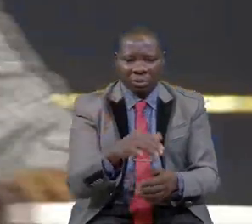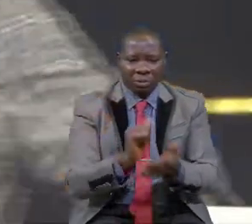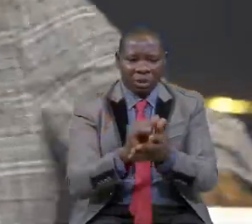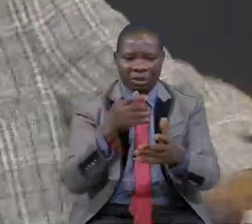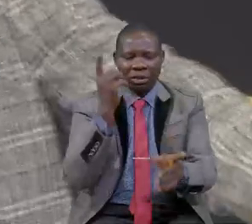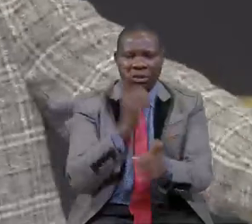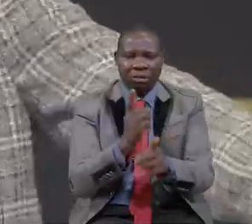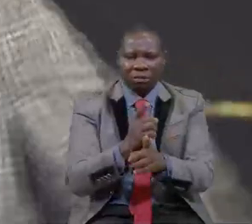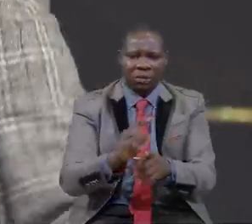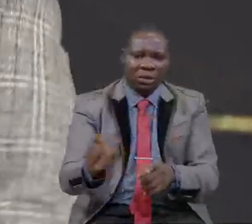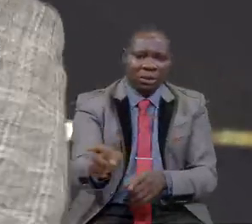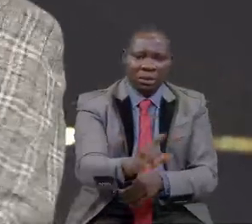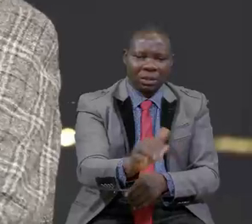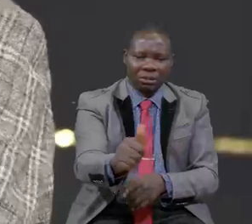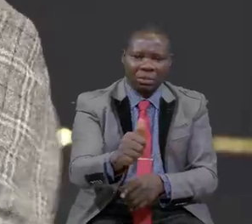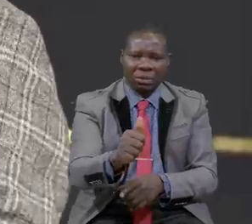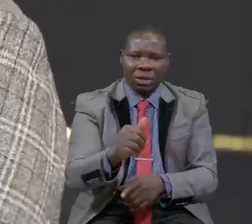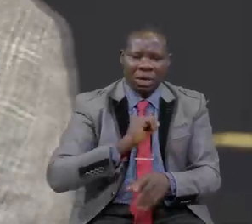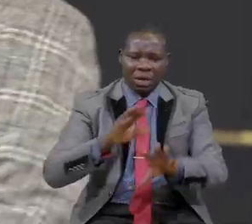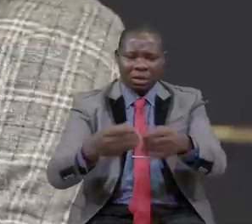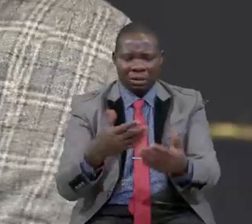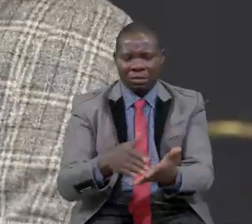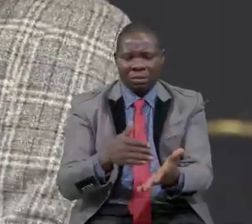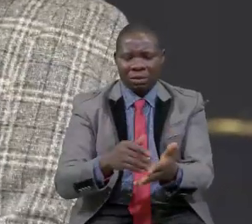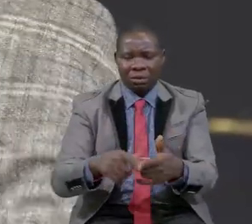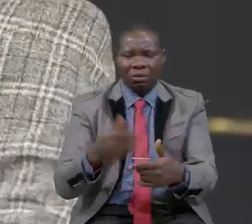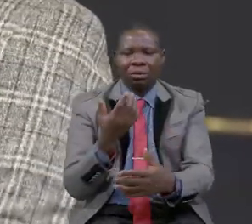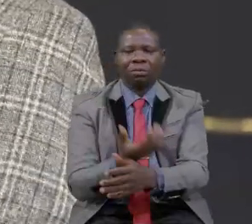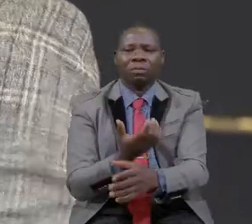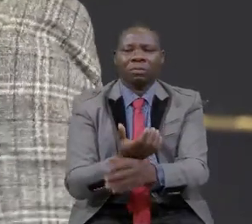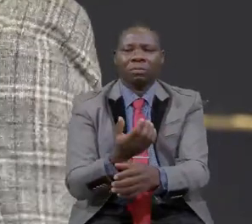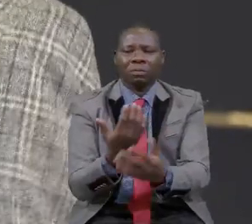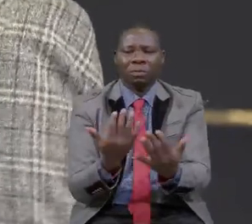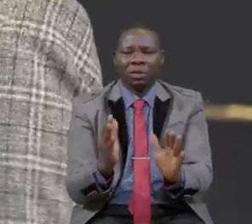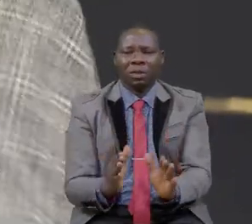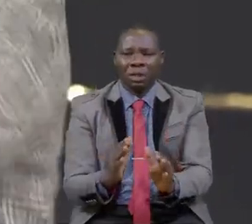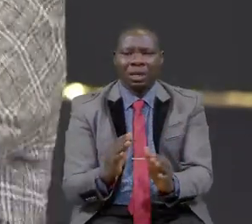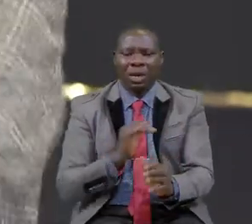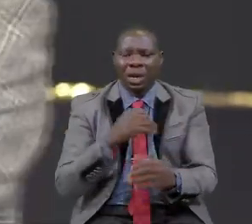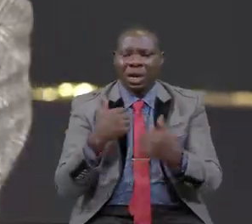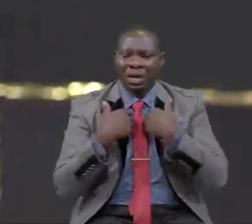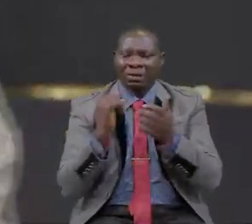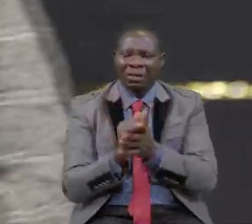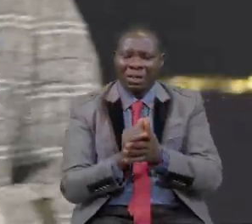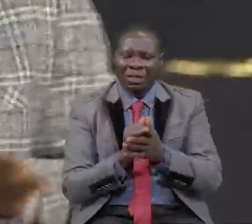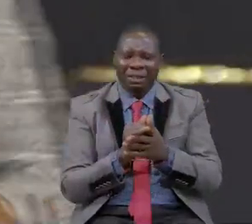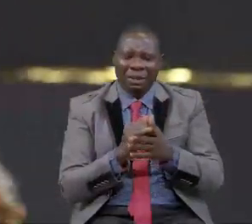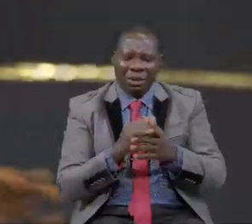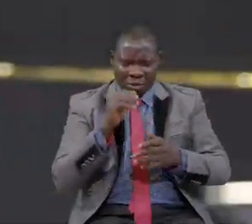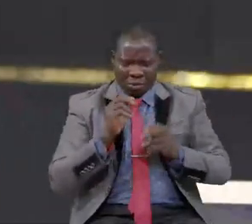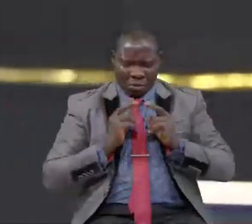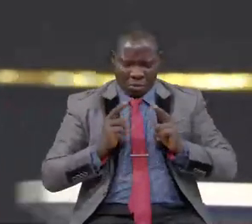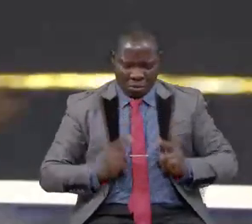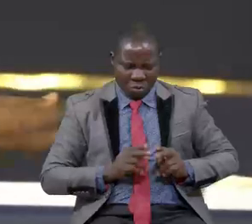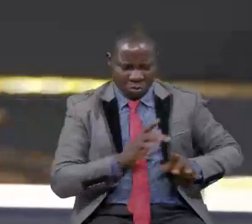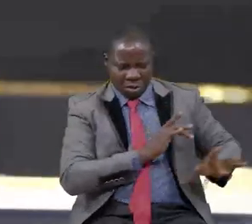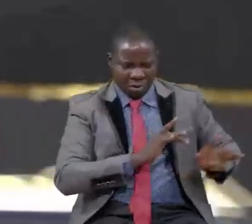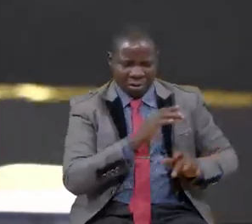to the beggars. I just have that milk of human compassion. Anyone I see having a